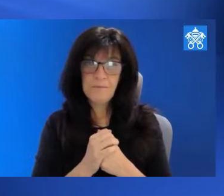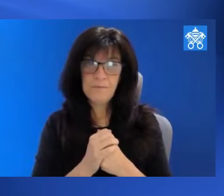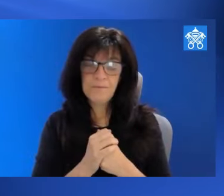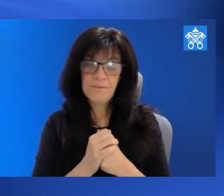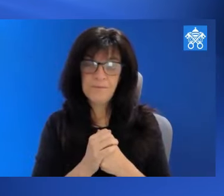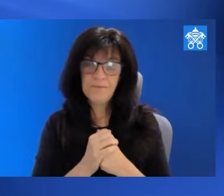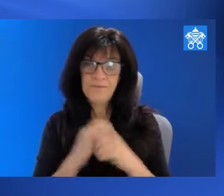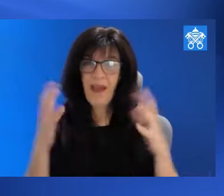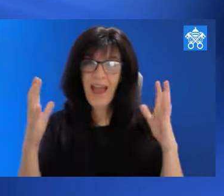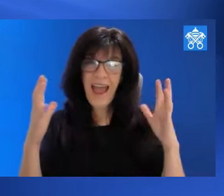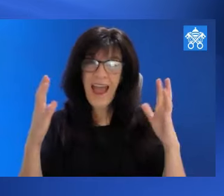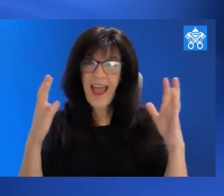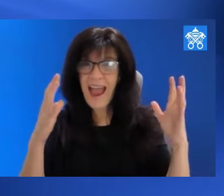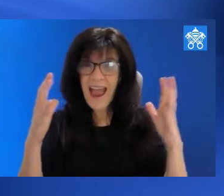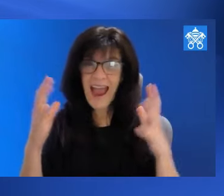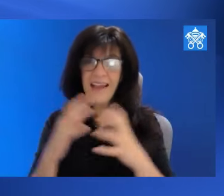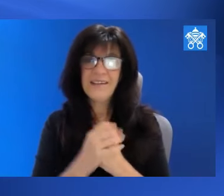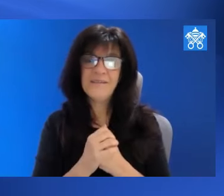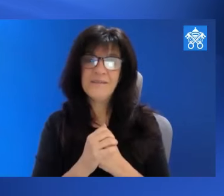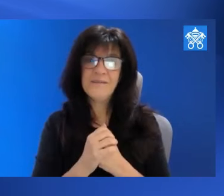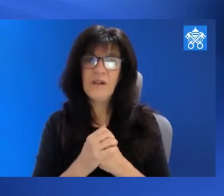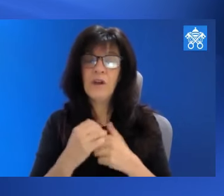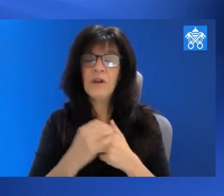Dear brothers and sisters, buongiorno.